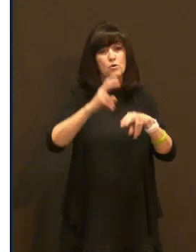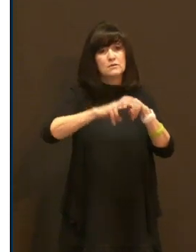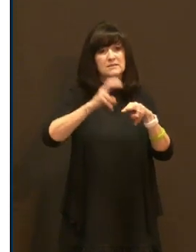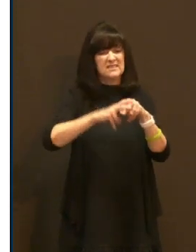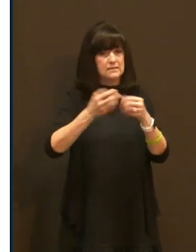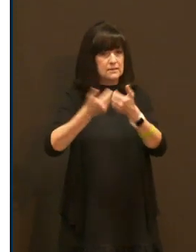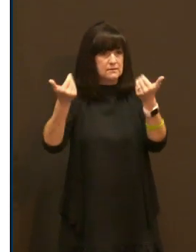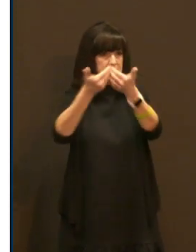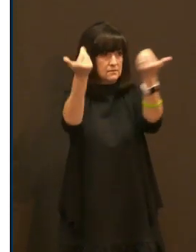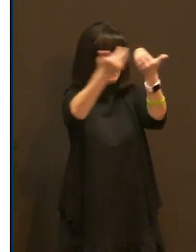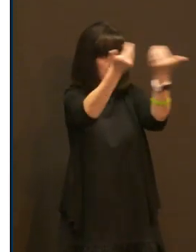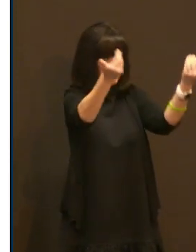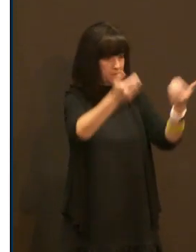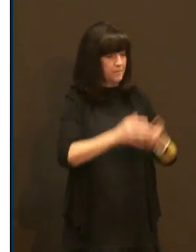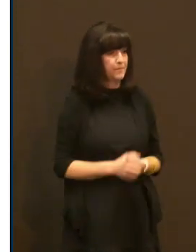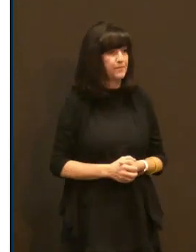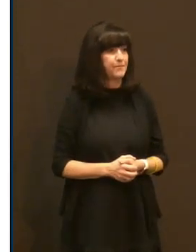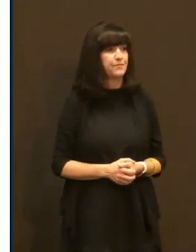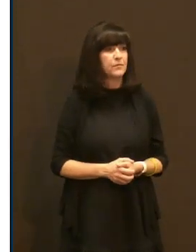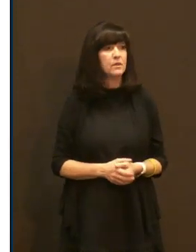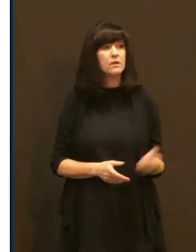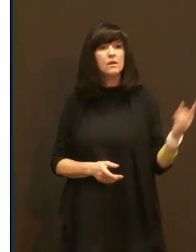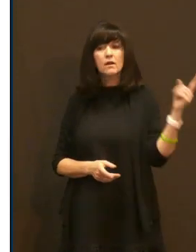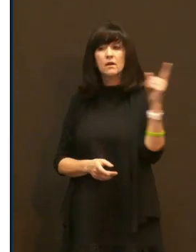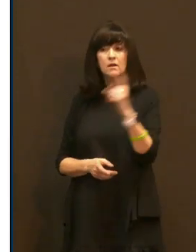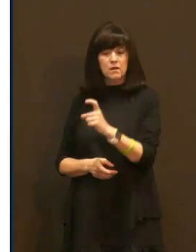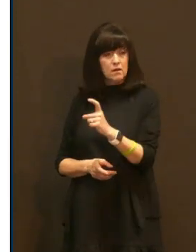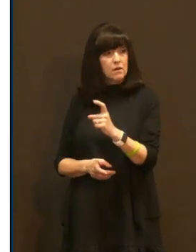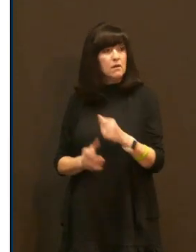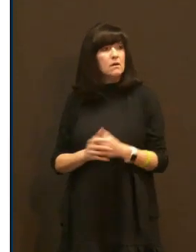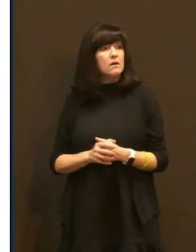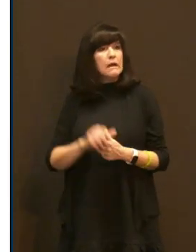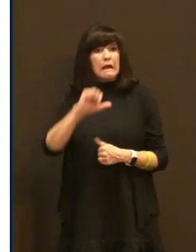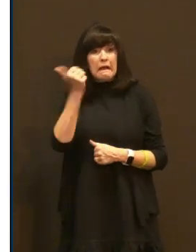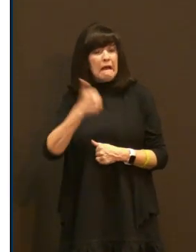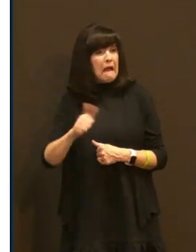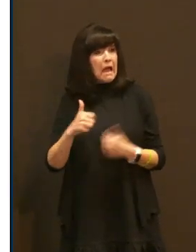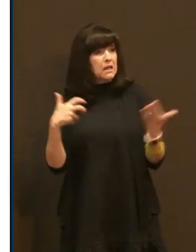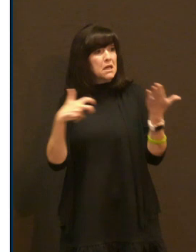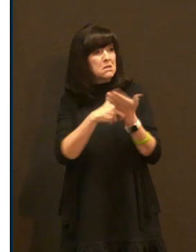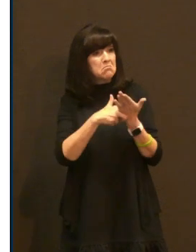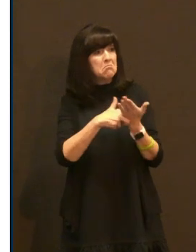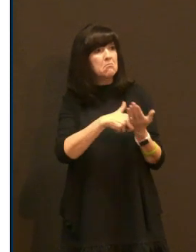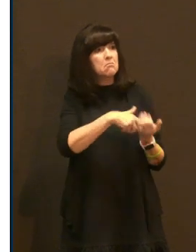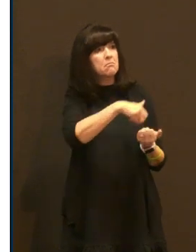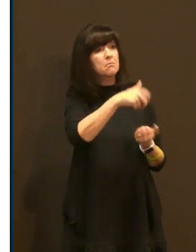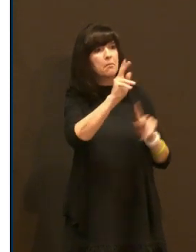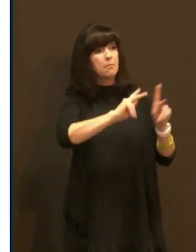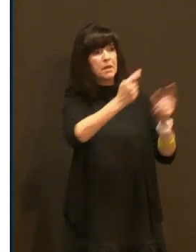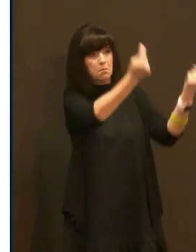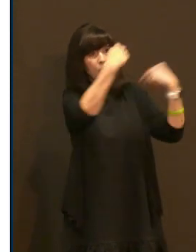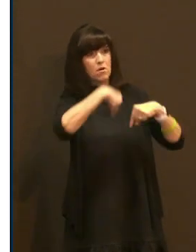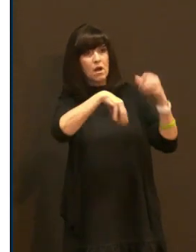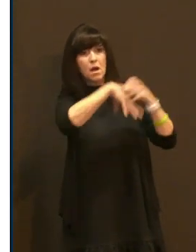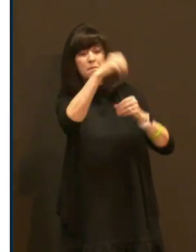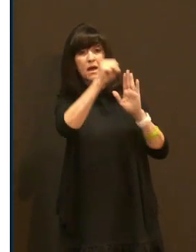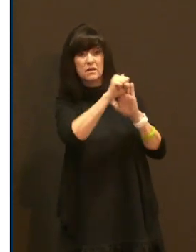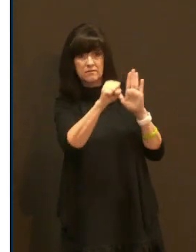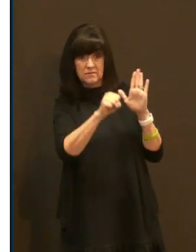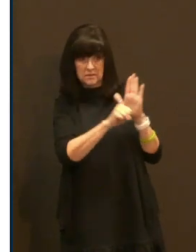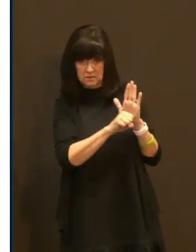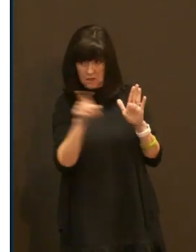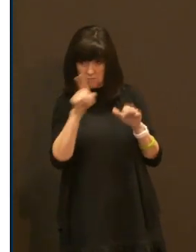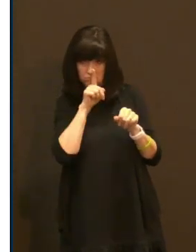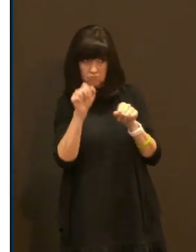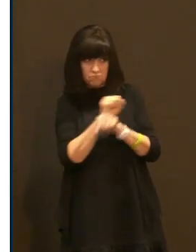the state issued any citations for out-of-state quarantine violations? And Governor, do you have a message for the Delawareans who may have been caught in a delay on